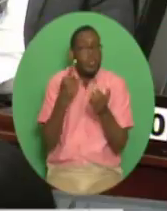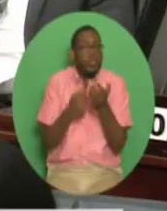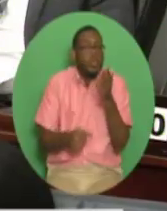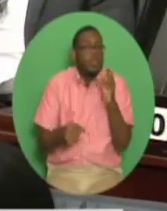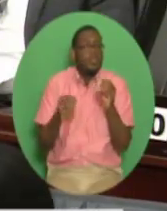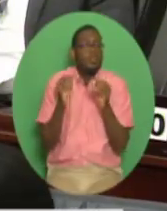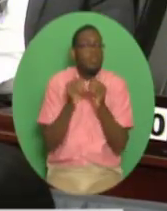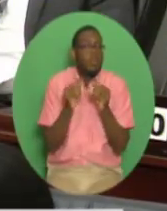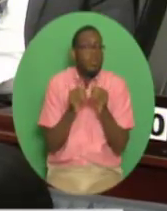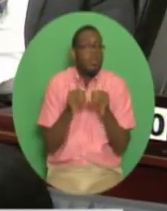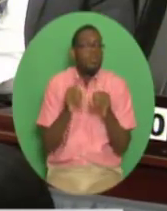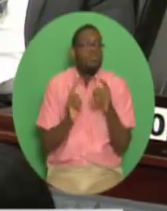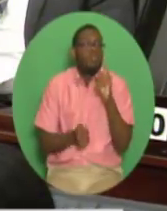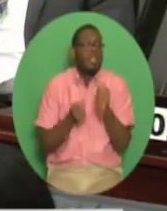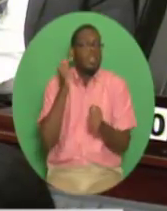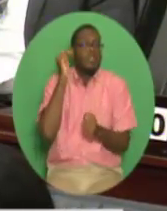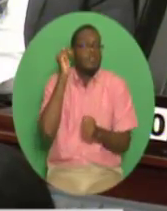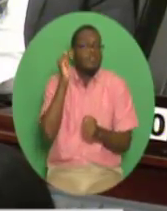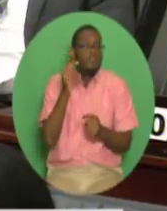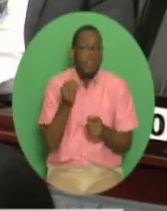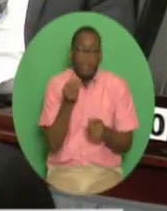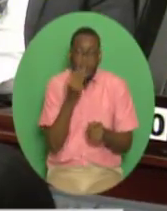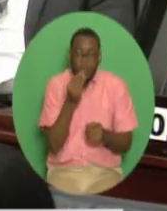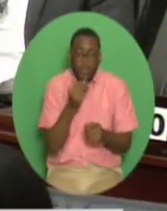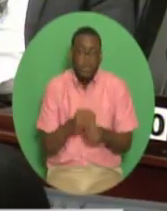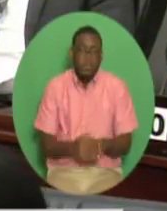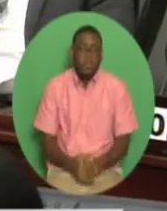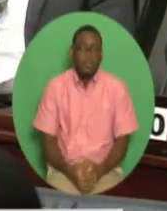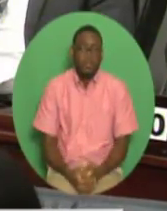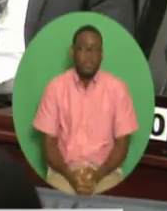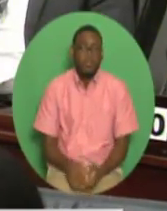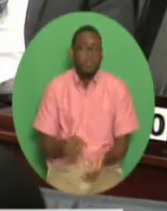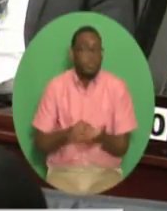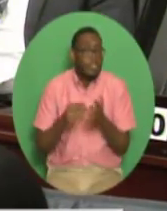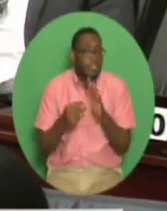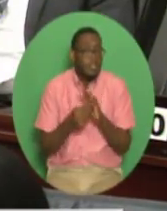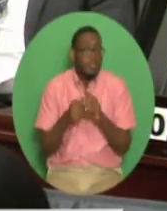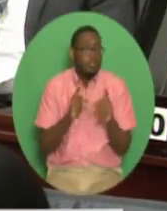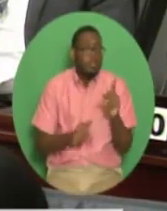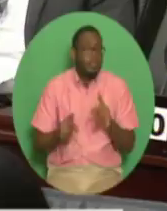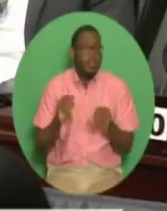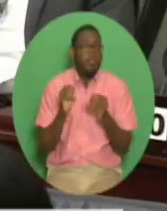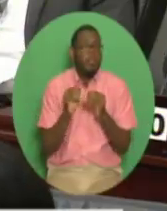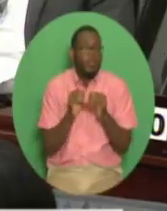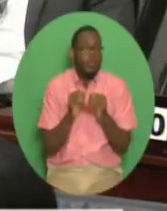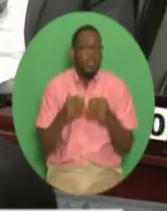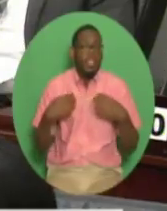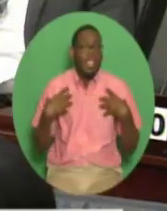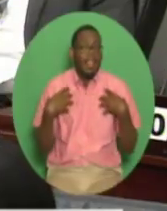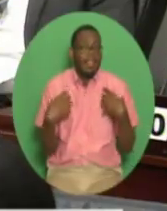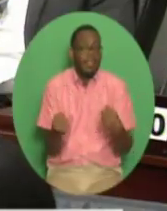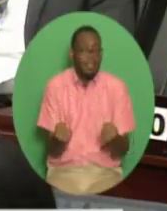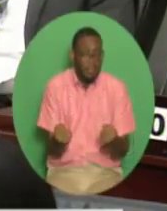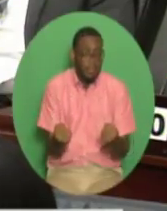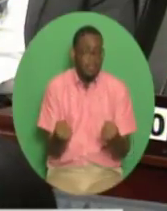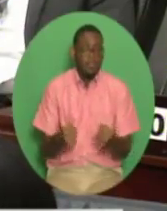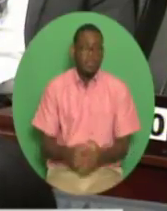school products that will promote healthier meal options.